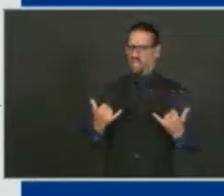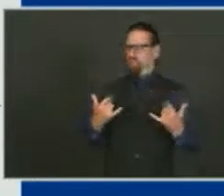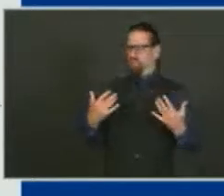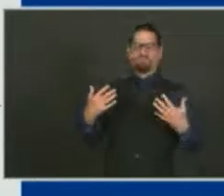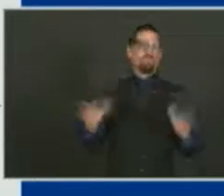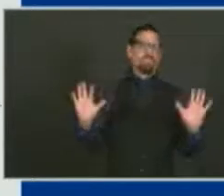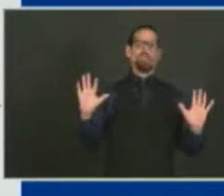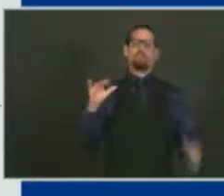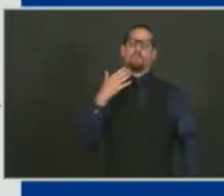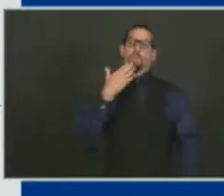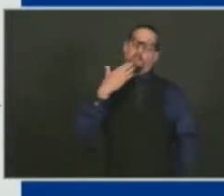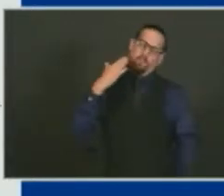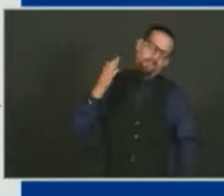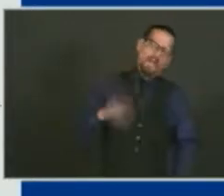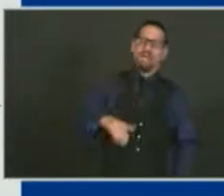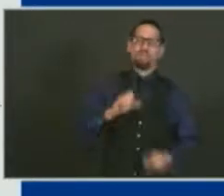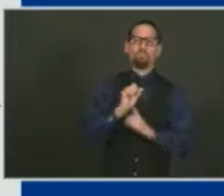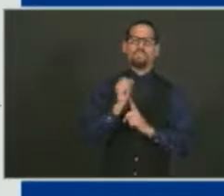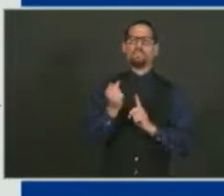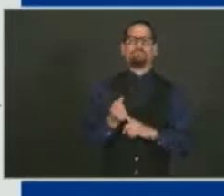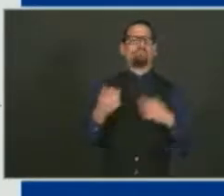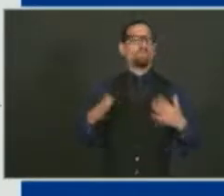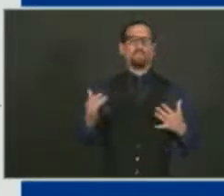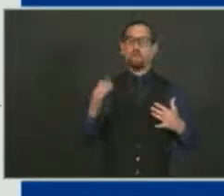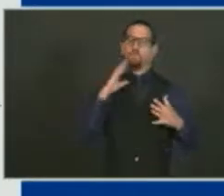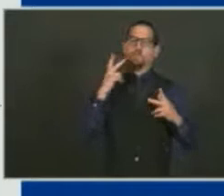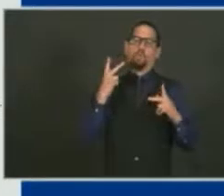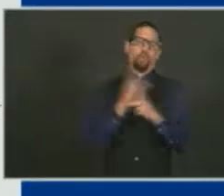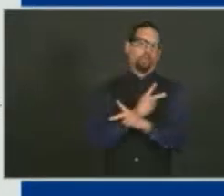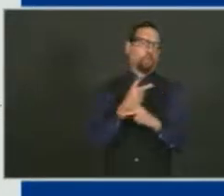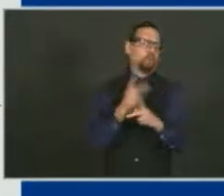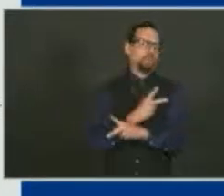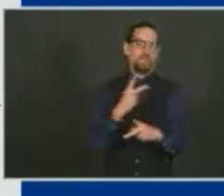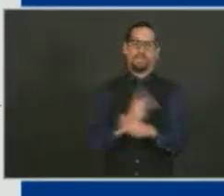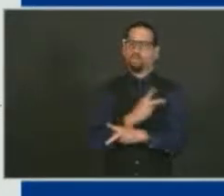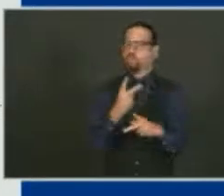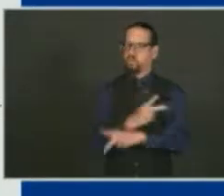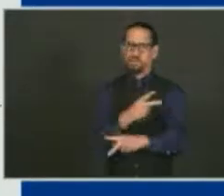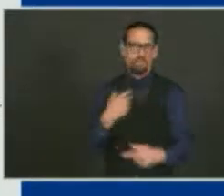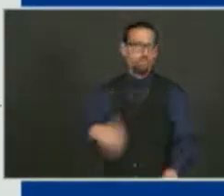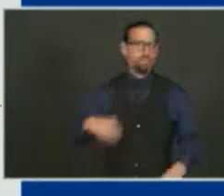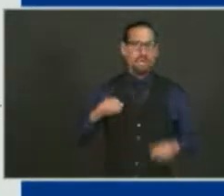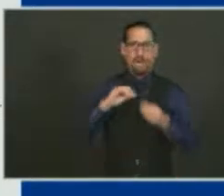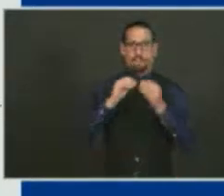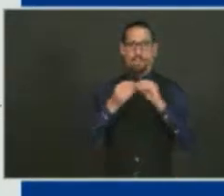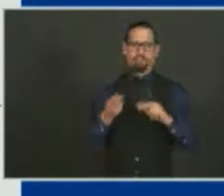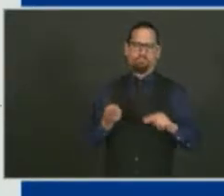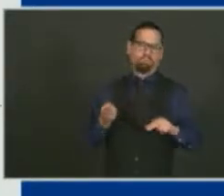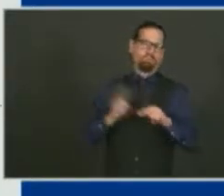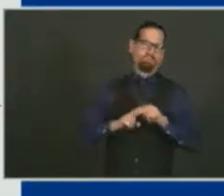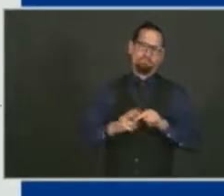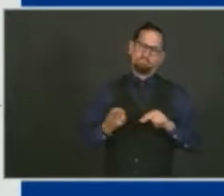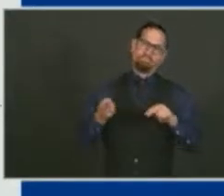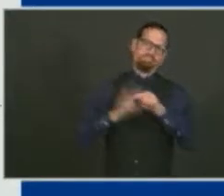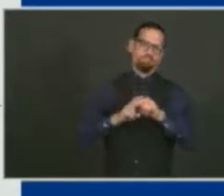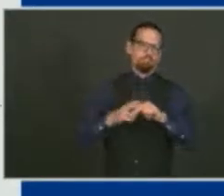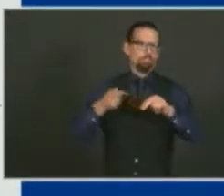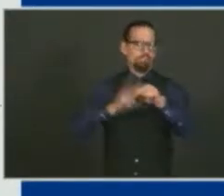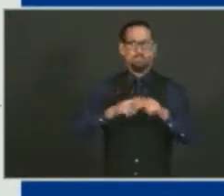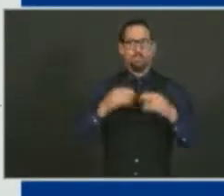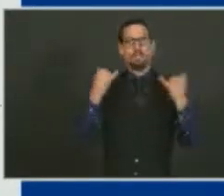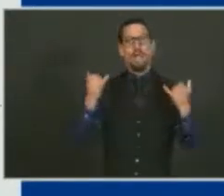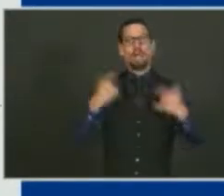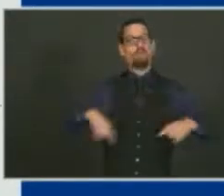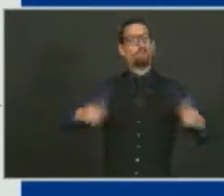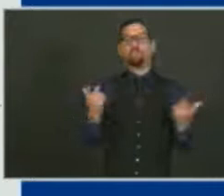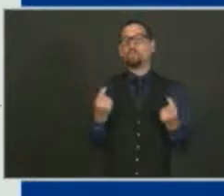It's headed in the wrong direction in every metric, and it's a wake-up call, more than a wake-up call, really, for every single one